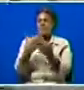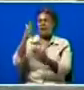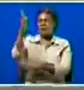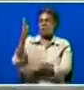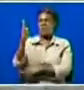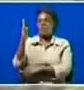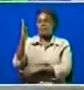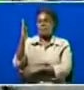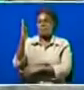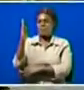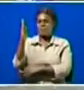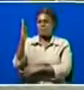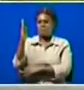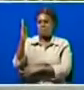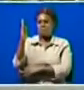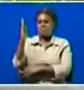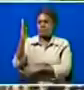that.